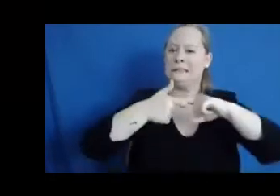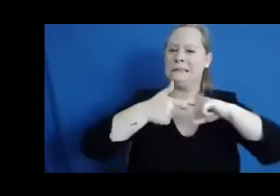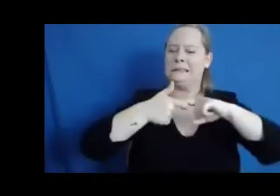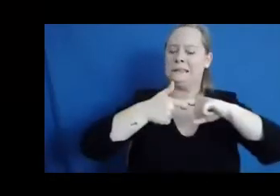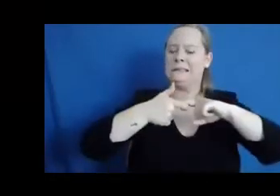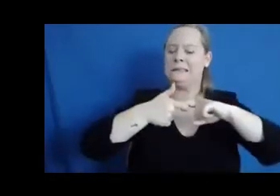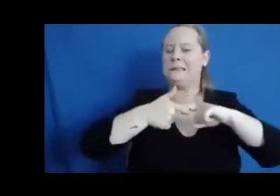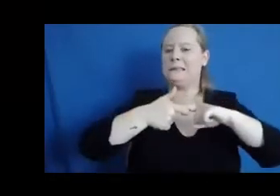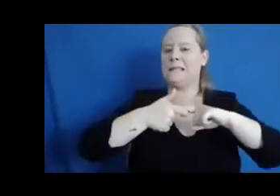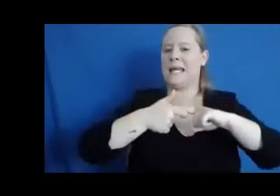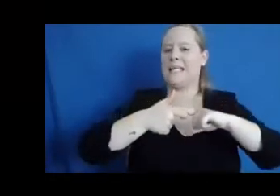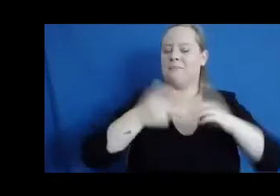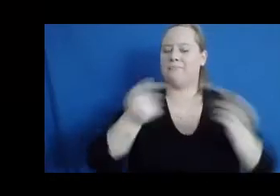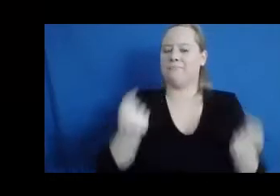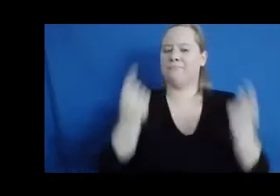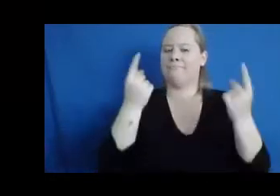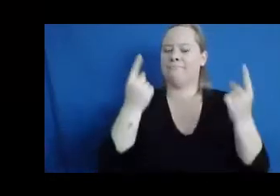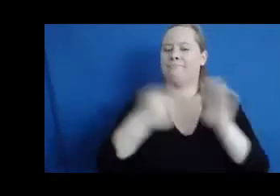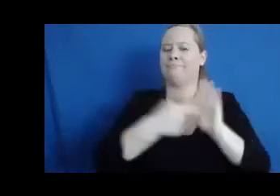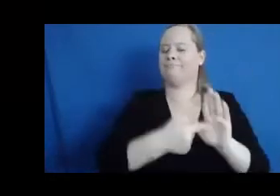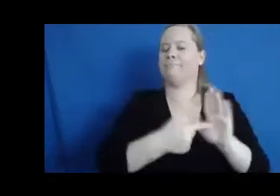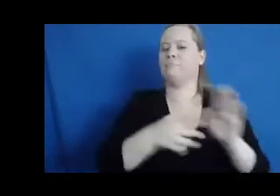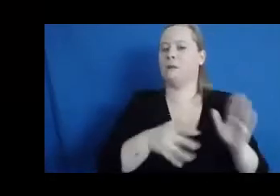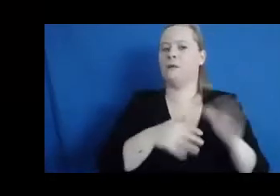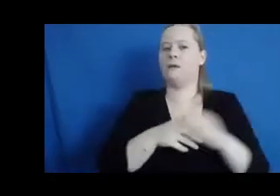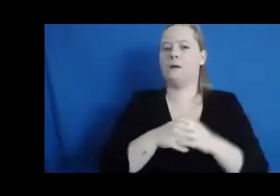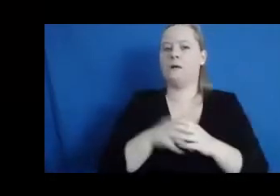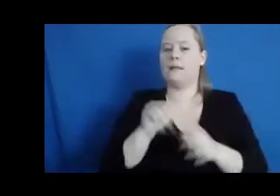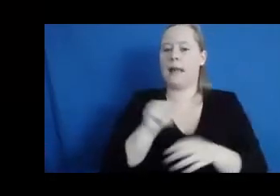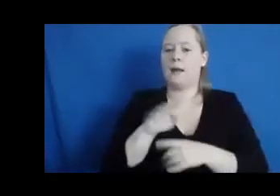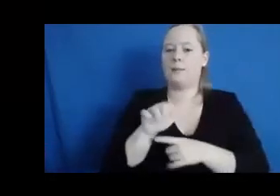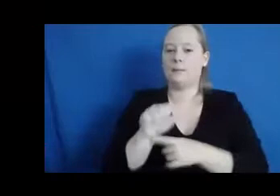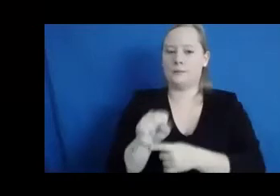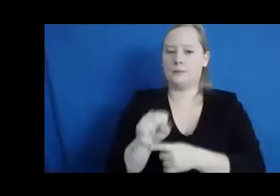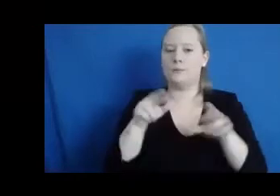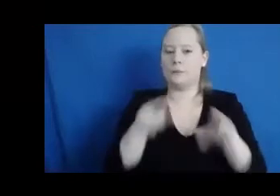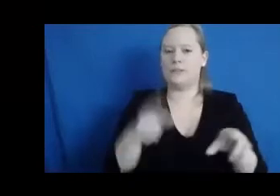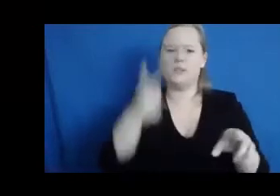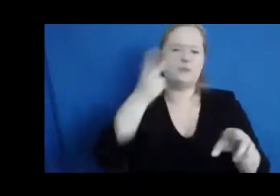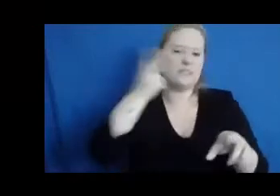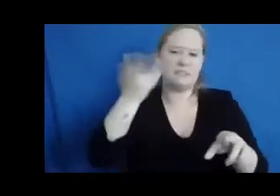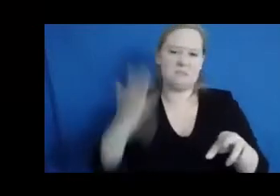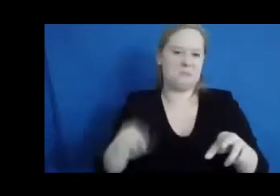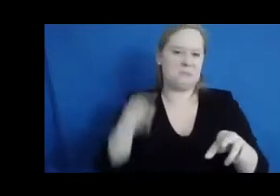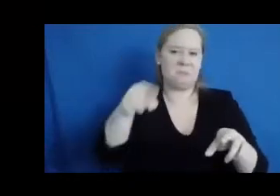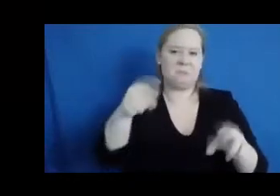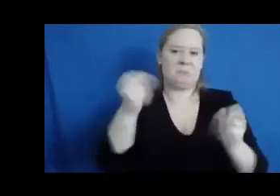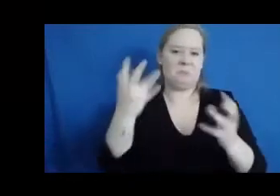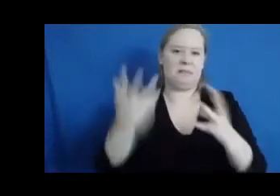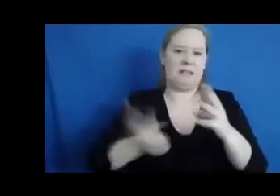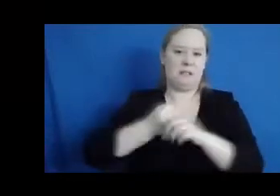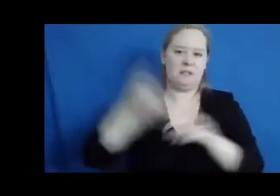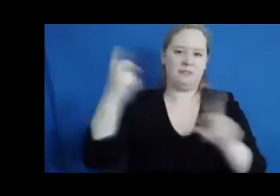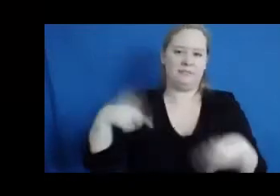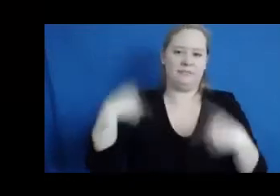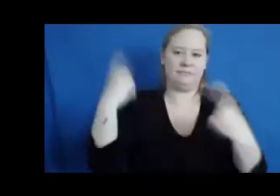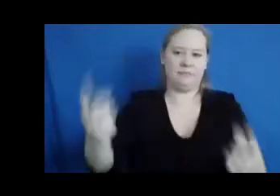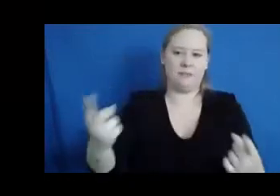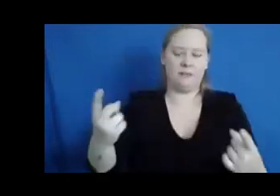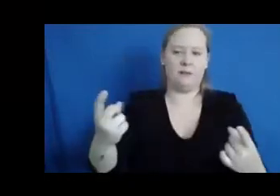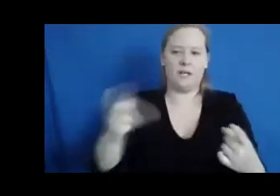set the stage here. The Animas River, we've probably seen this image over the years or in other